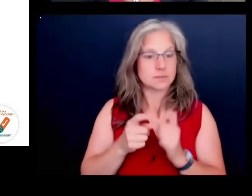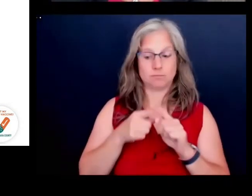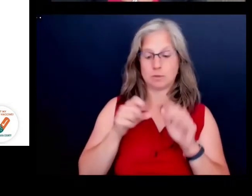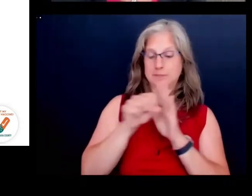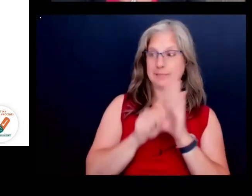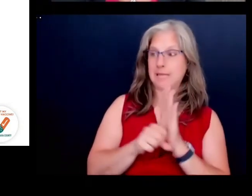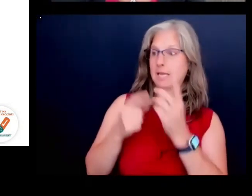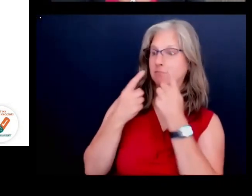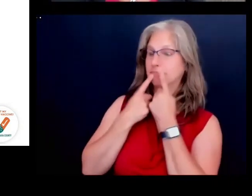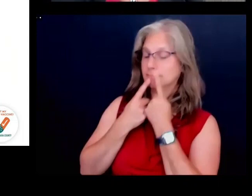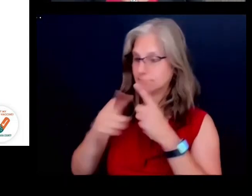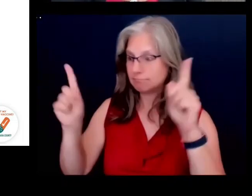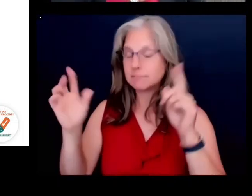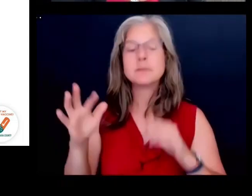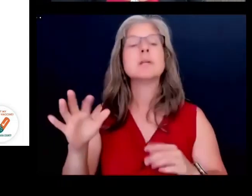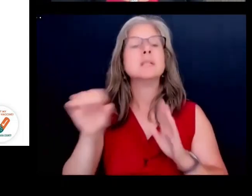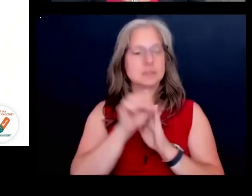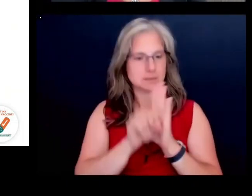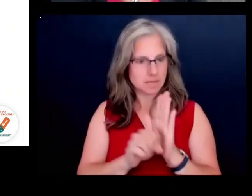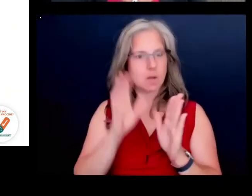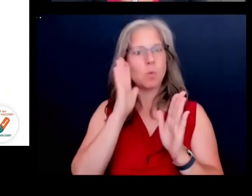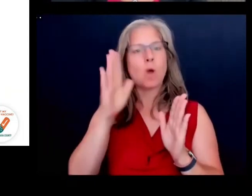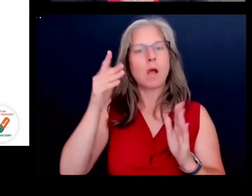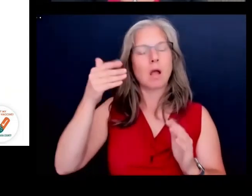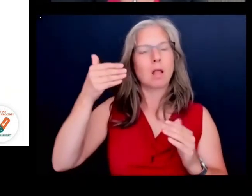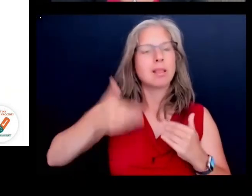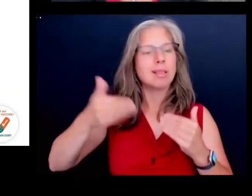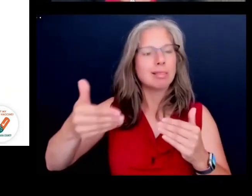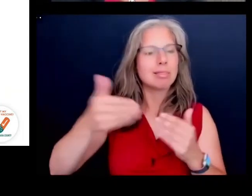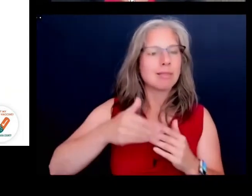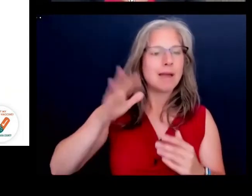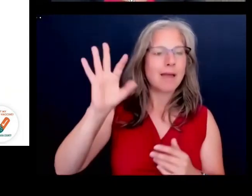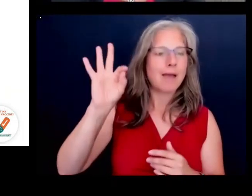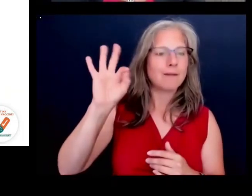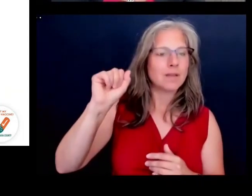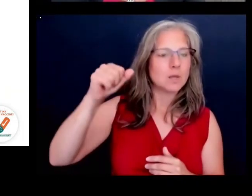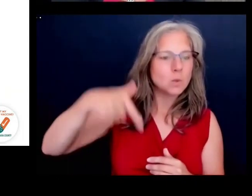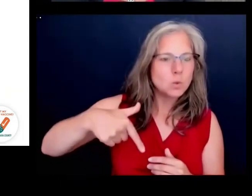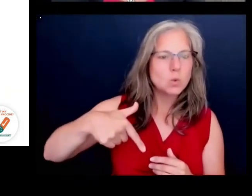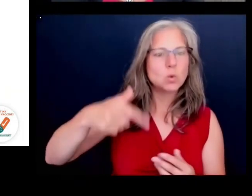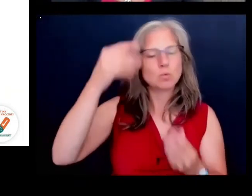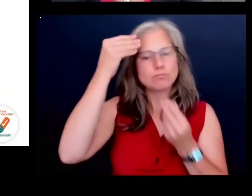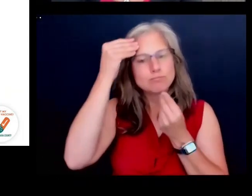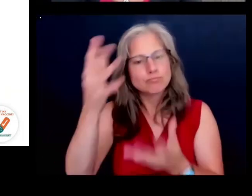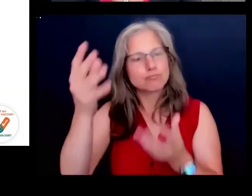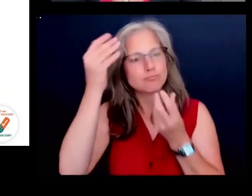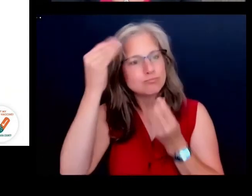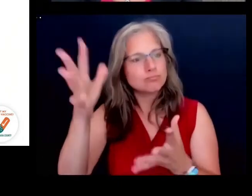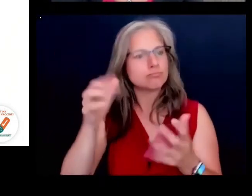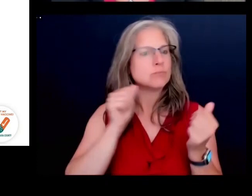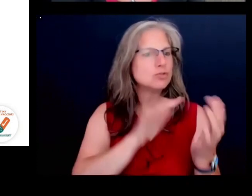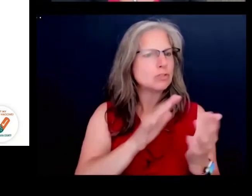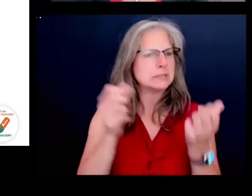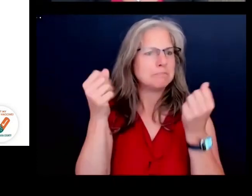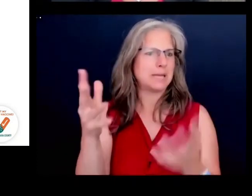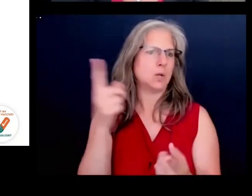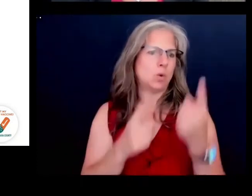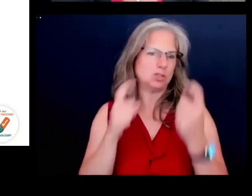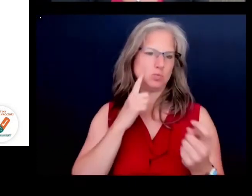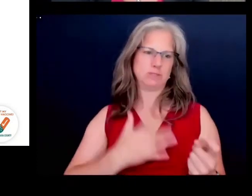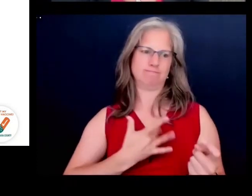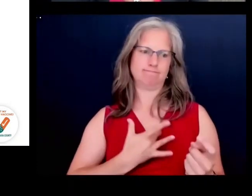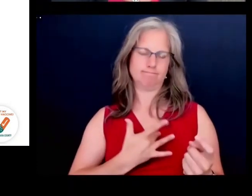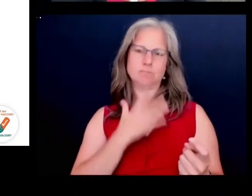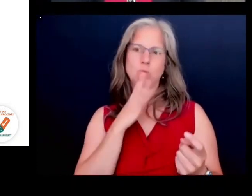the state, and the state intends to release a frequently asked questions to address many